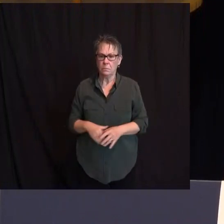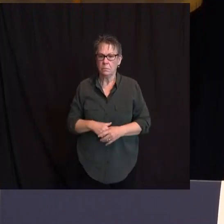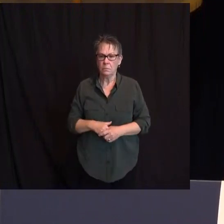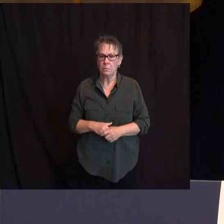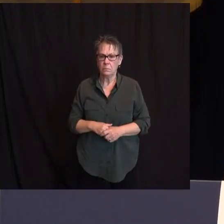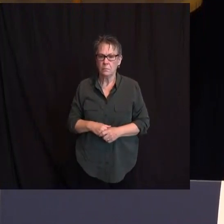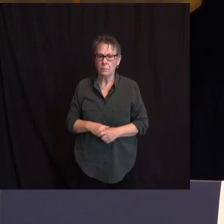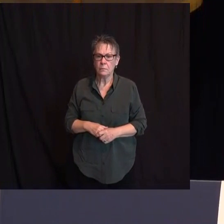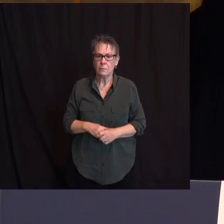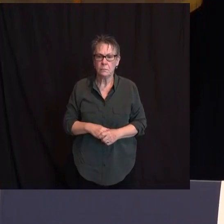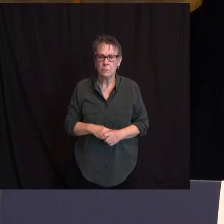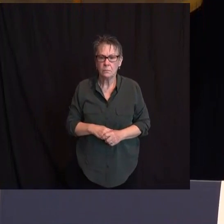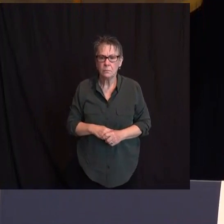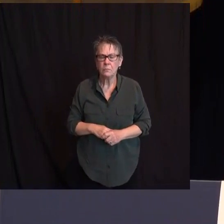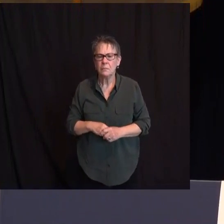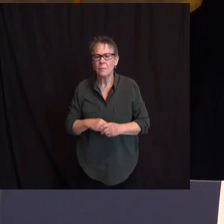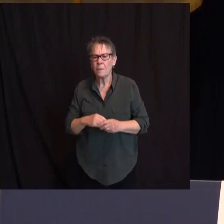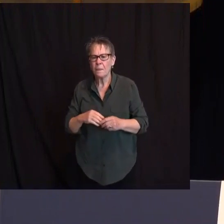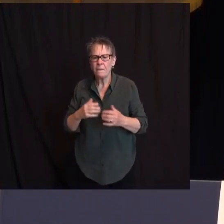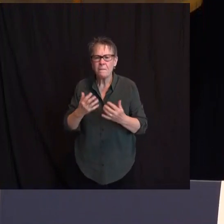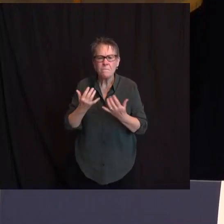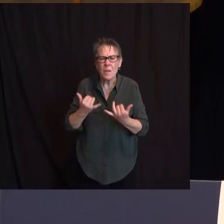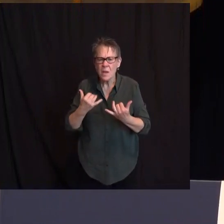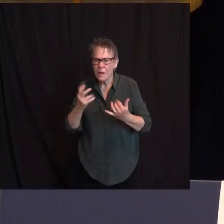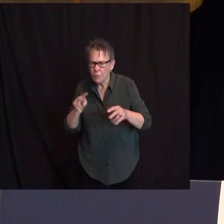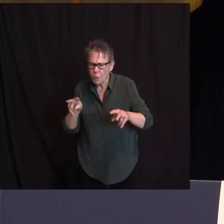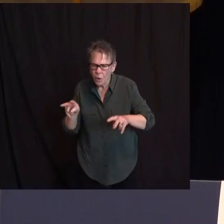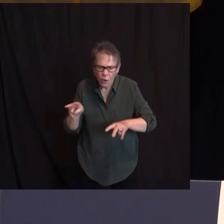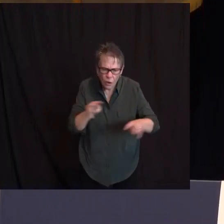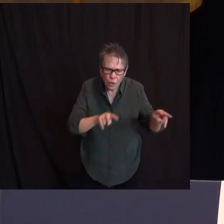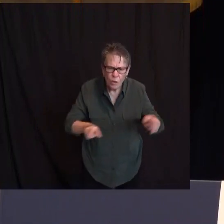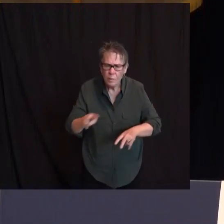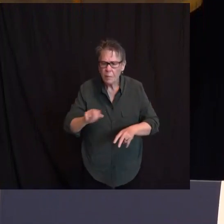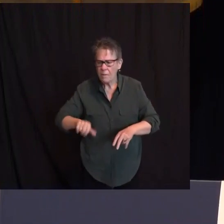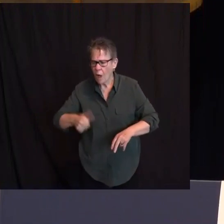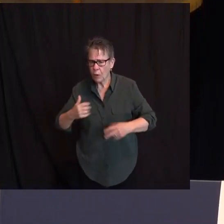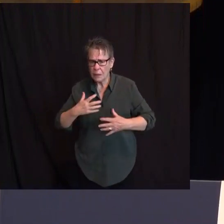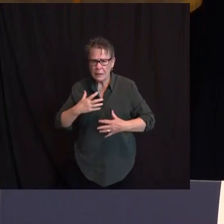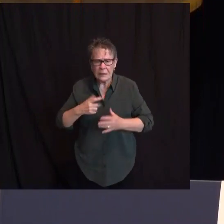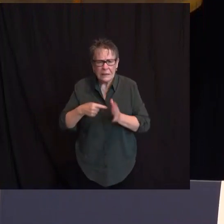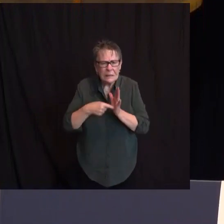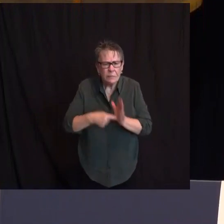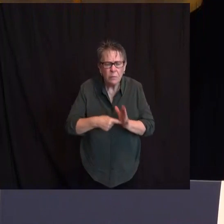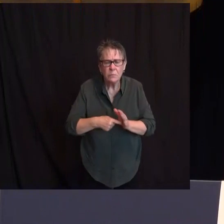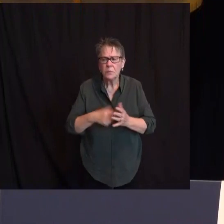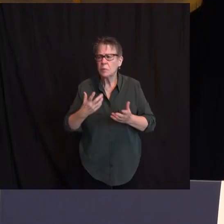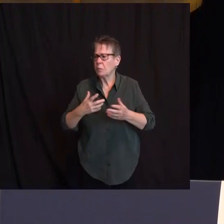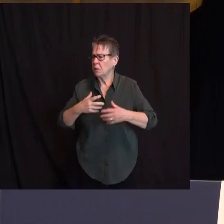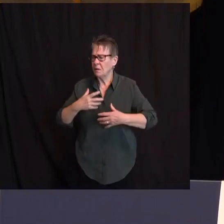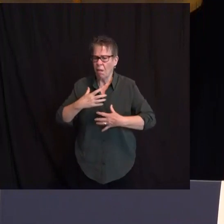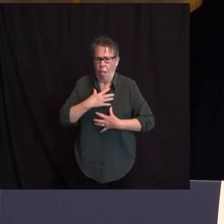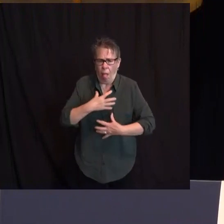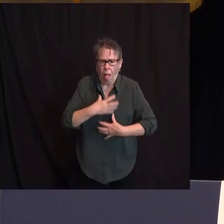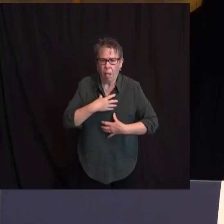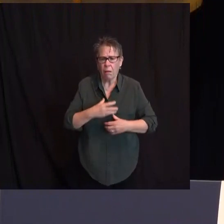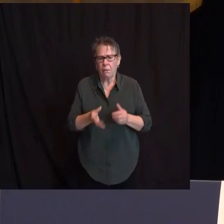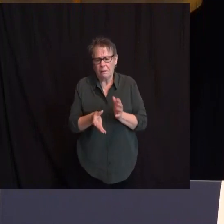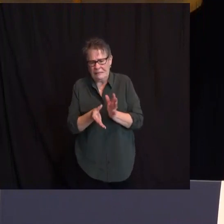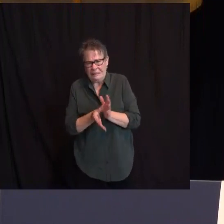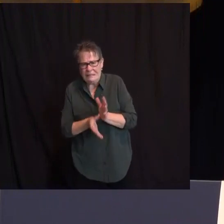fever. Facilities that cannot conform to the CDC or Department of Health guidance will be prioritized